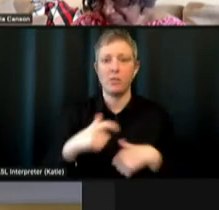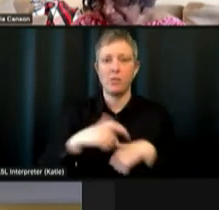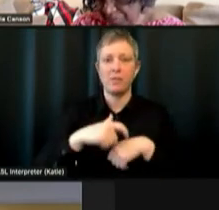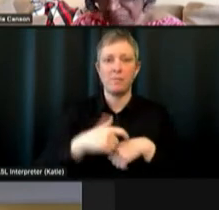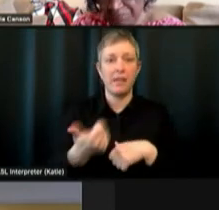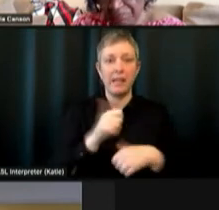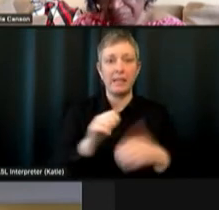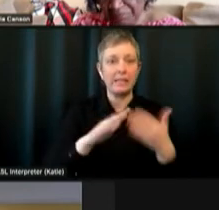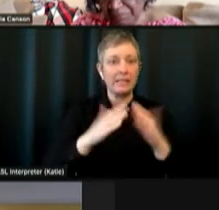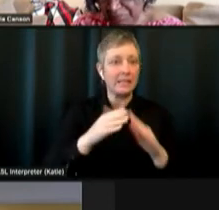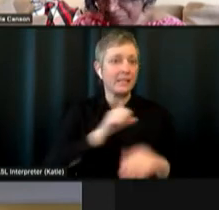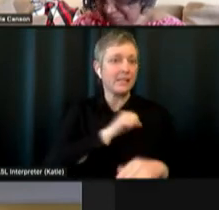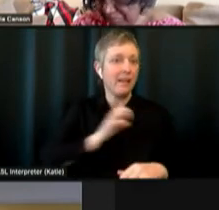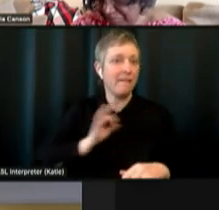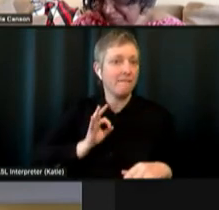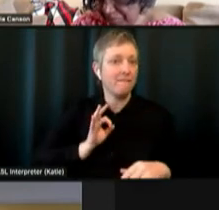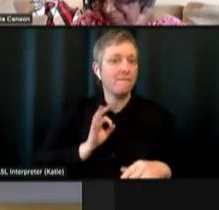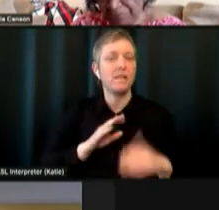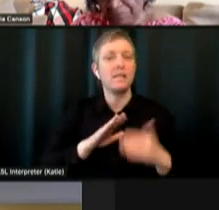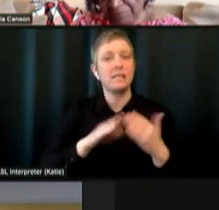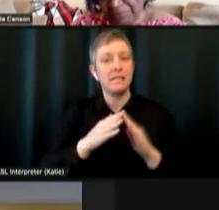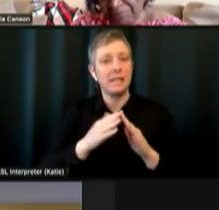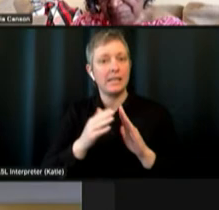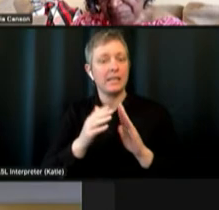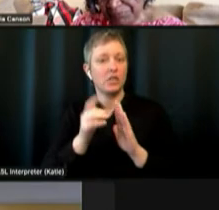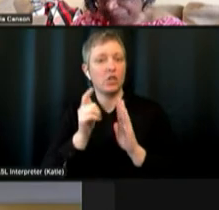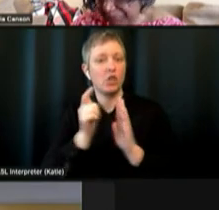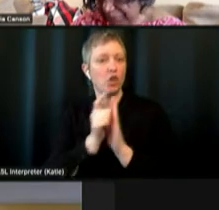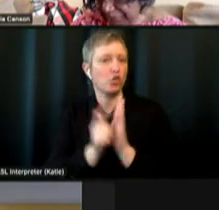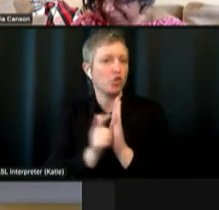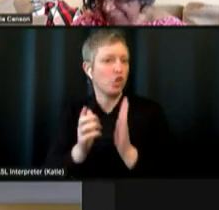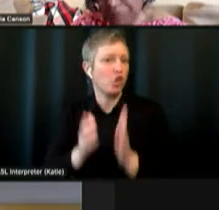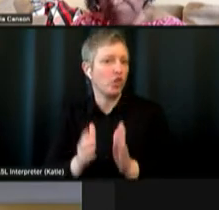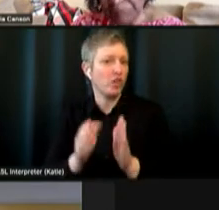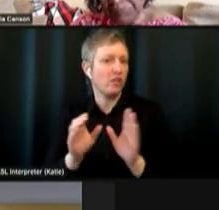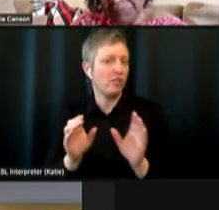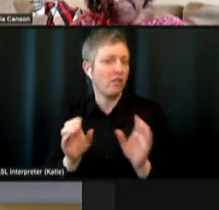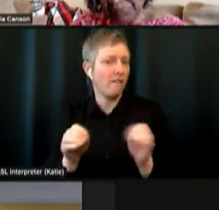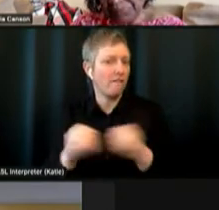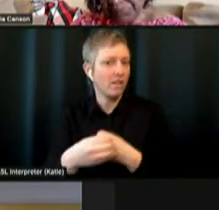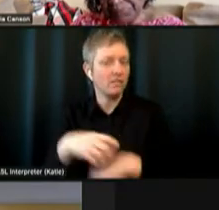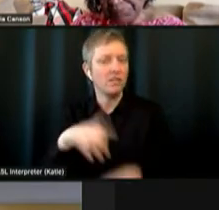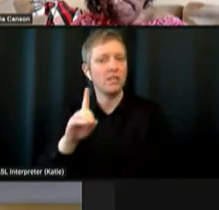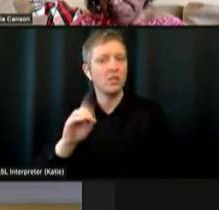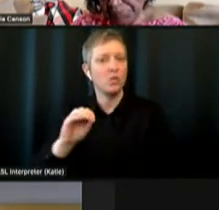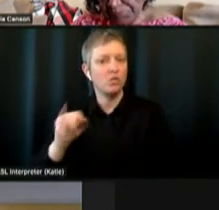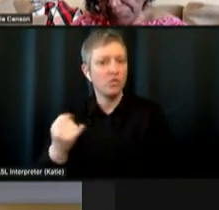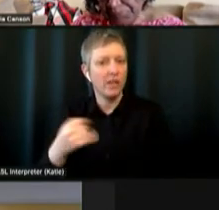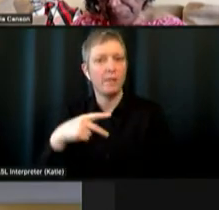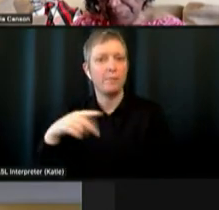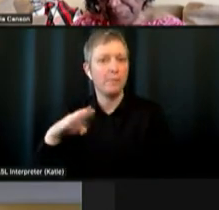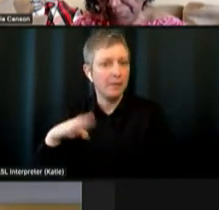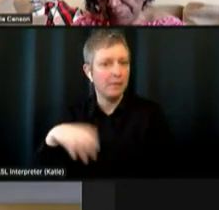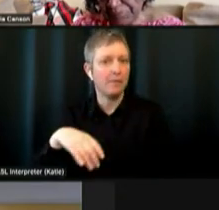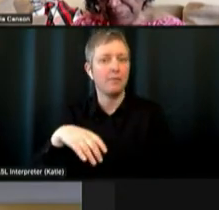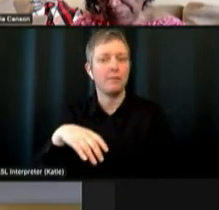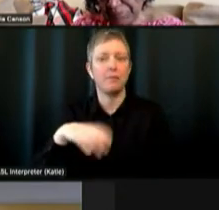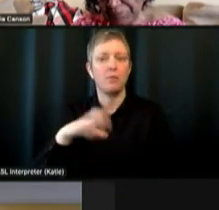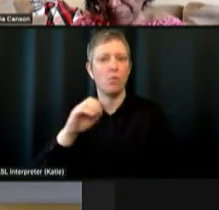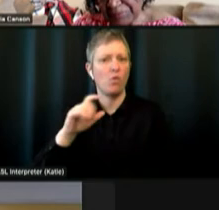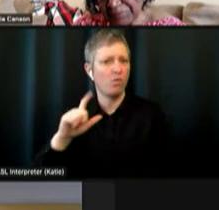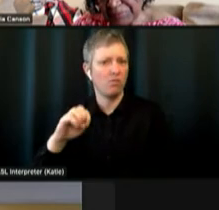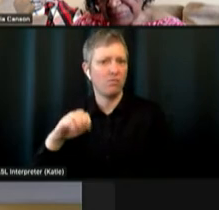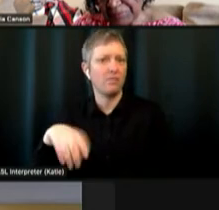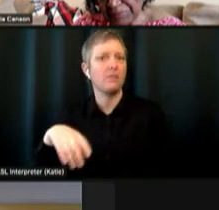staff, city attorney's office, DOJ, PPB, COCAL